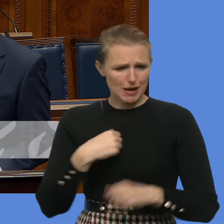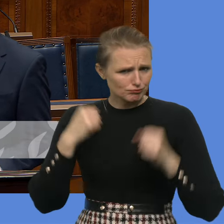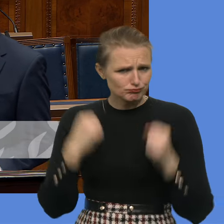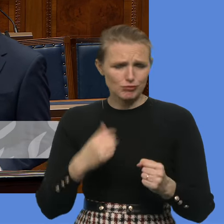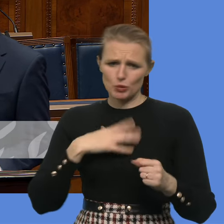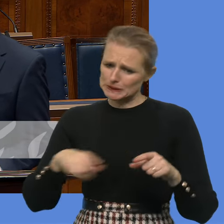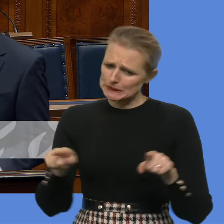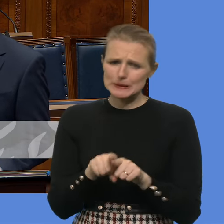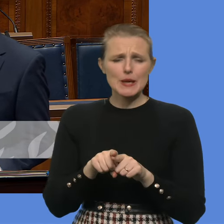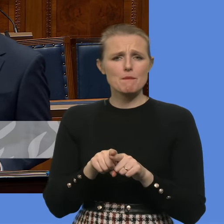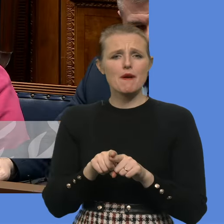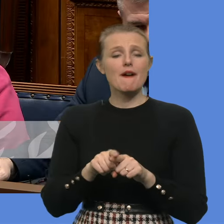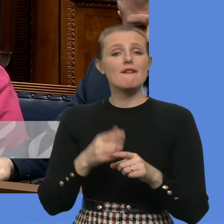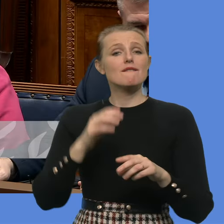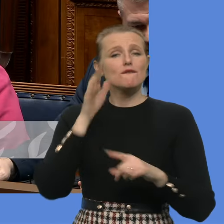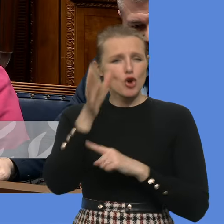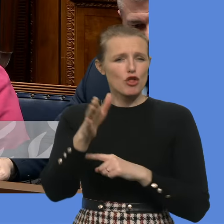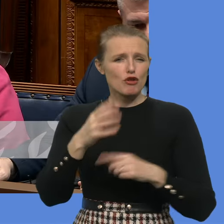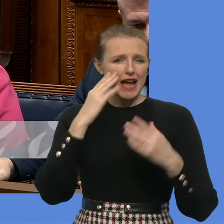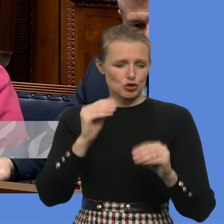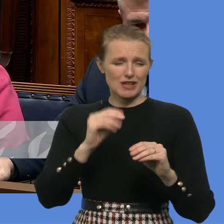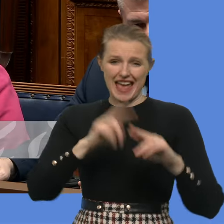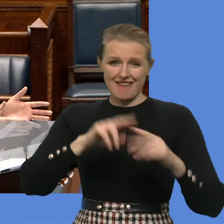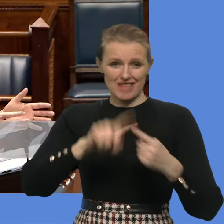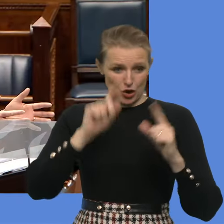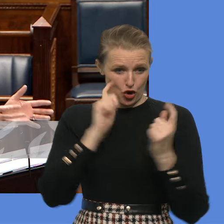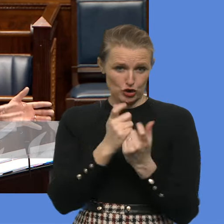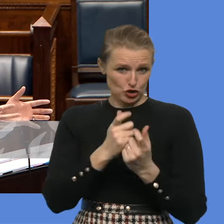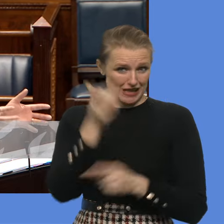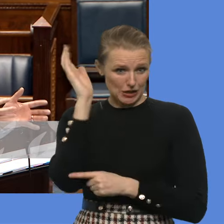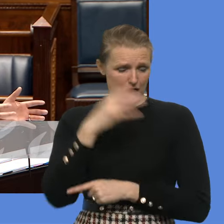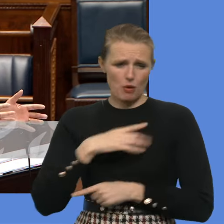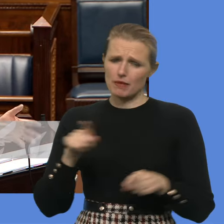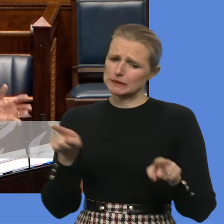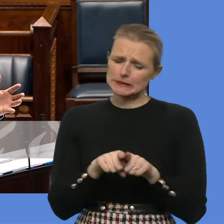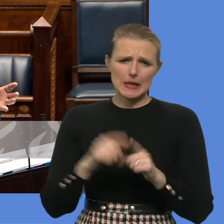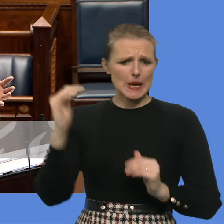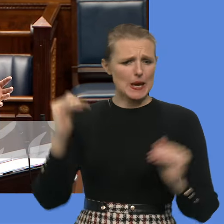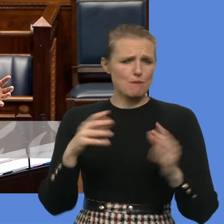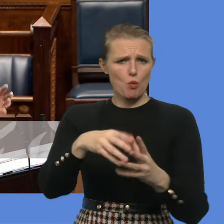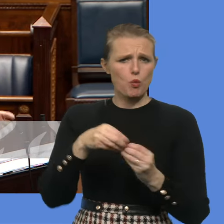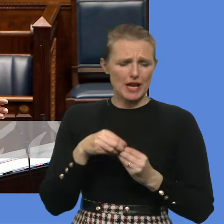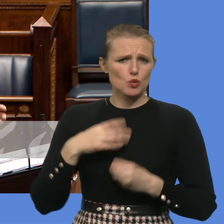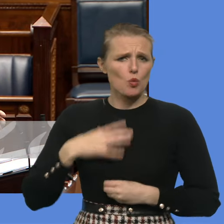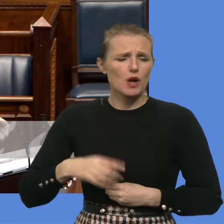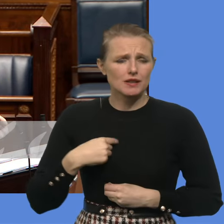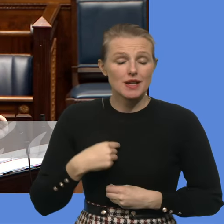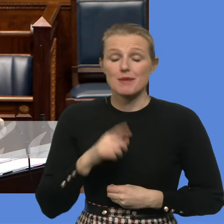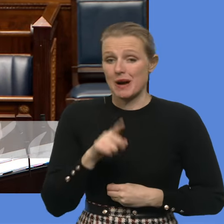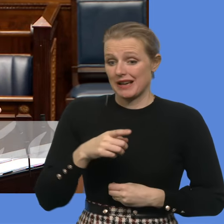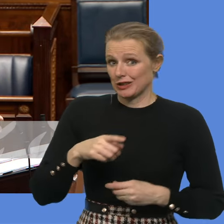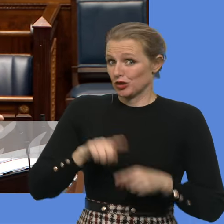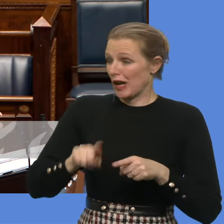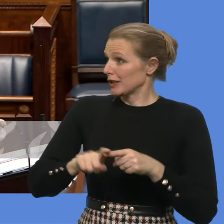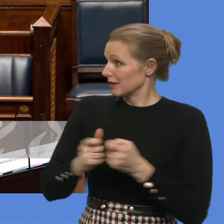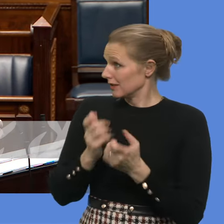education lecturers onto that trajectory where they were linked to teaching pay. What we're trying to do with the amount of money available tonight is trying to get a settlement for this year to